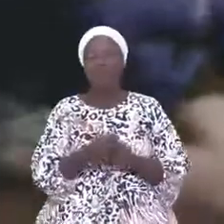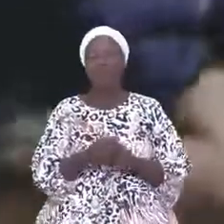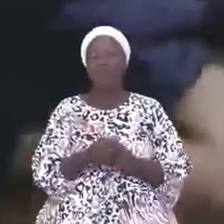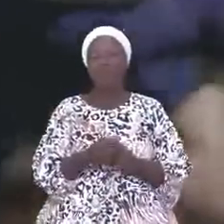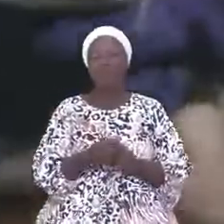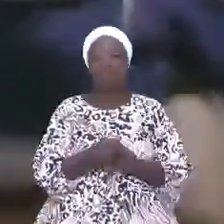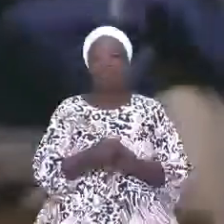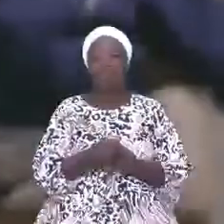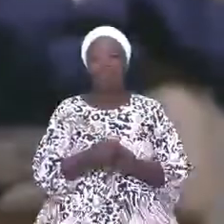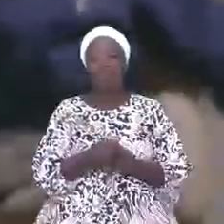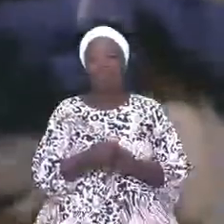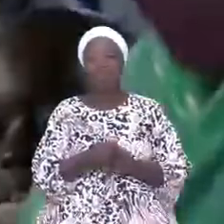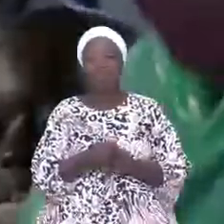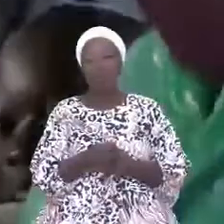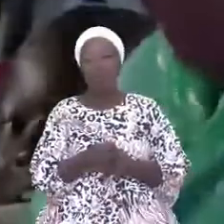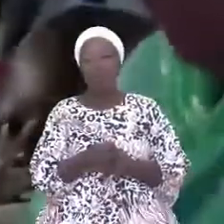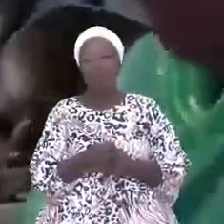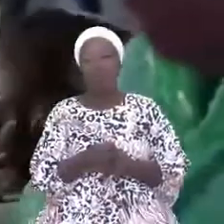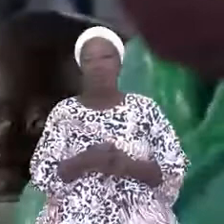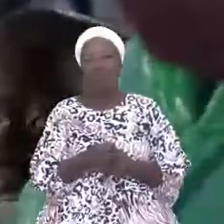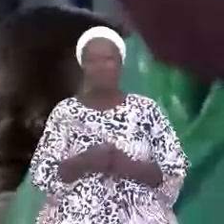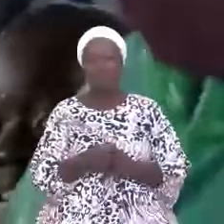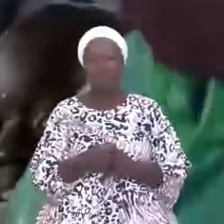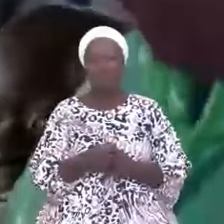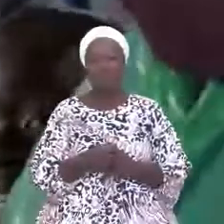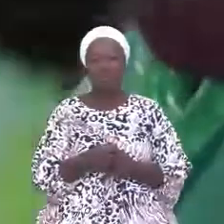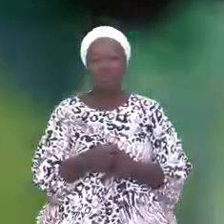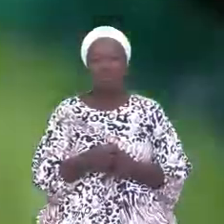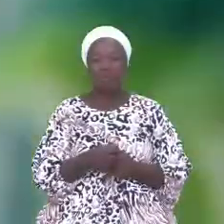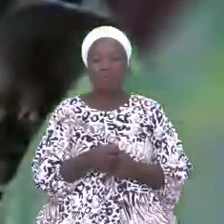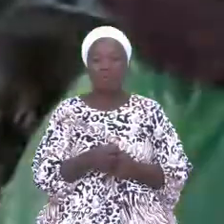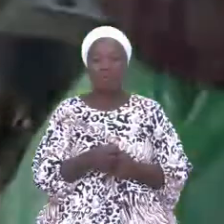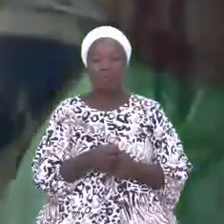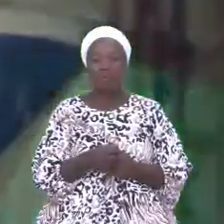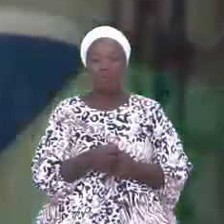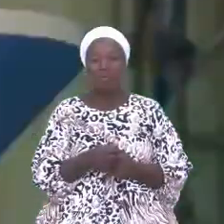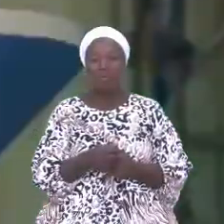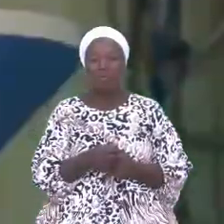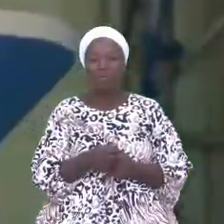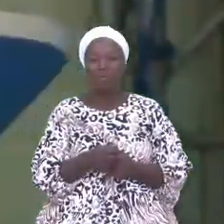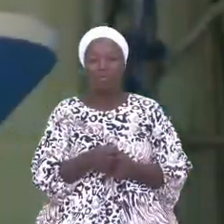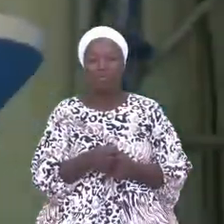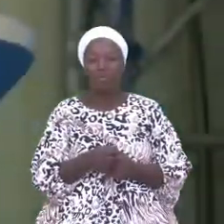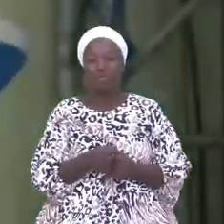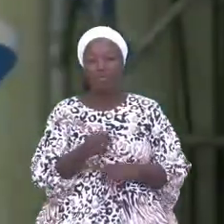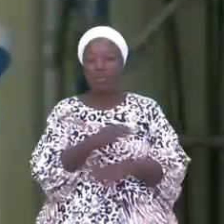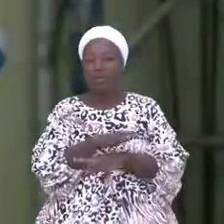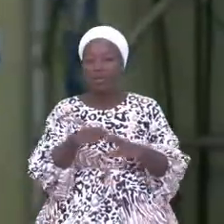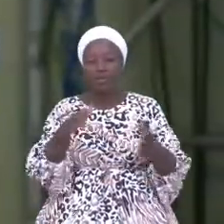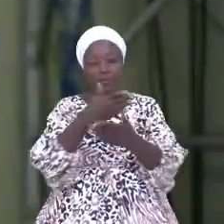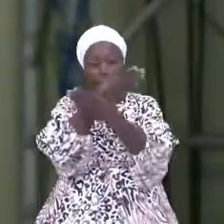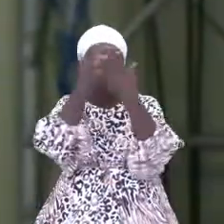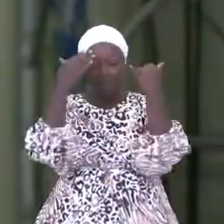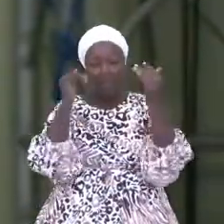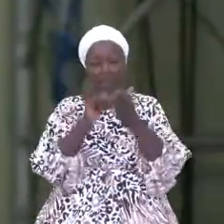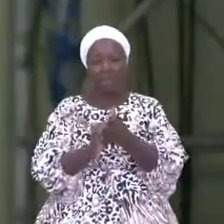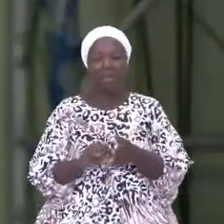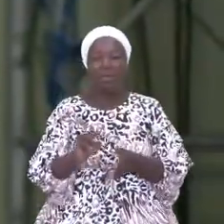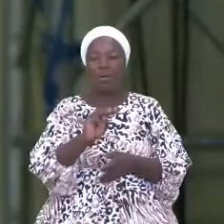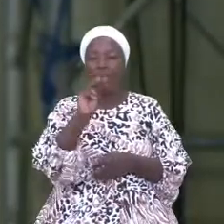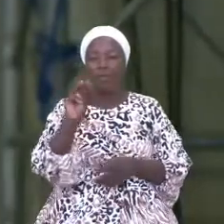details. Don't forget that Monday and Tuesday will